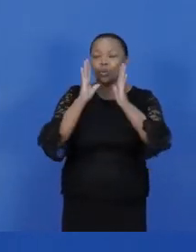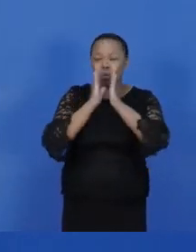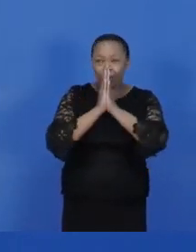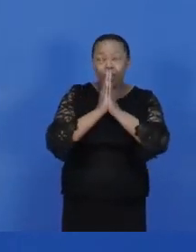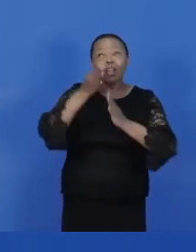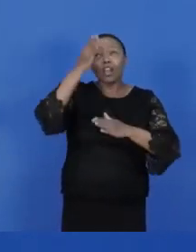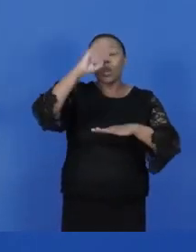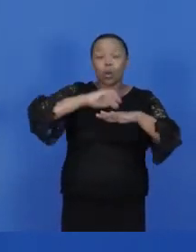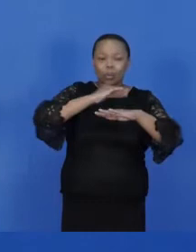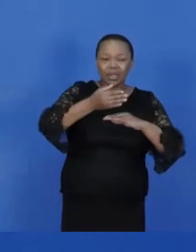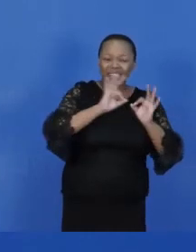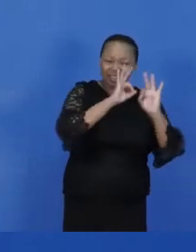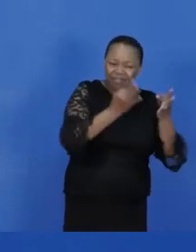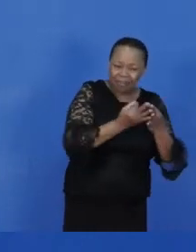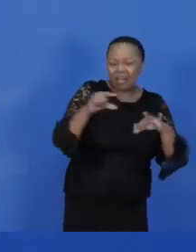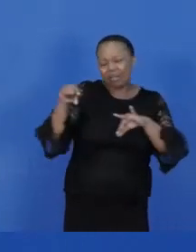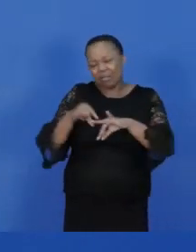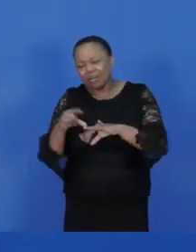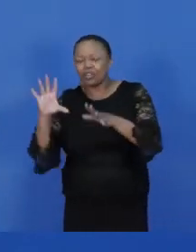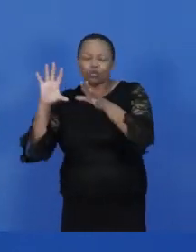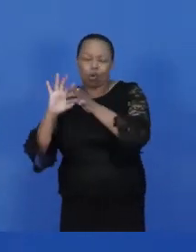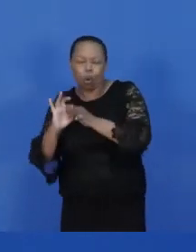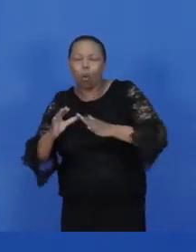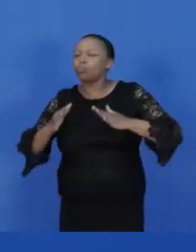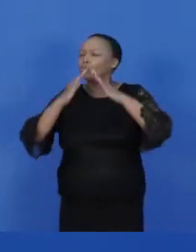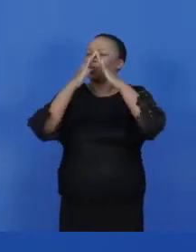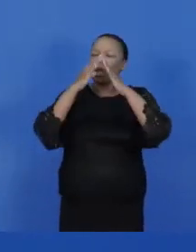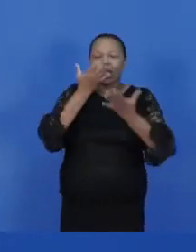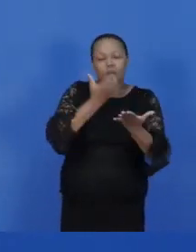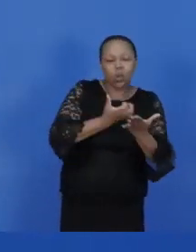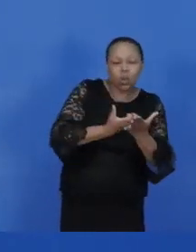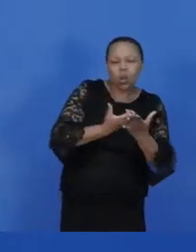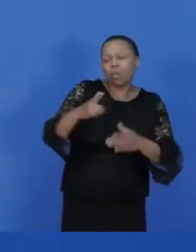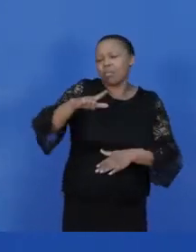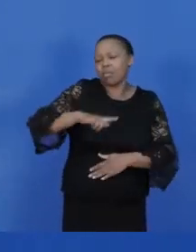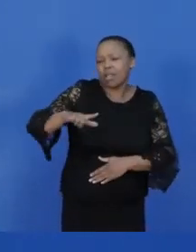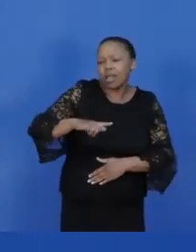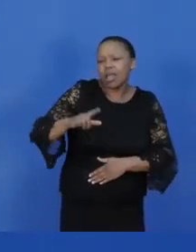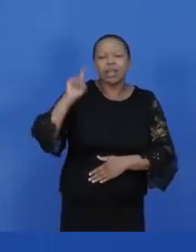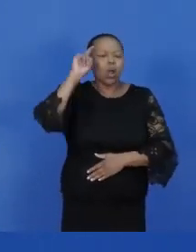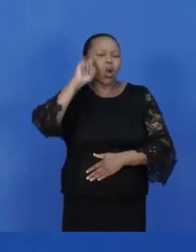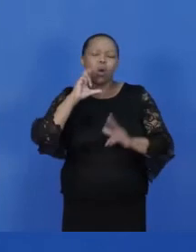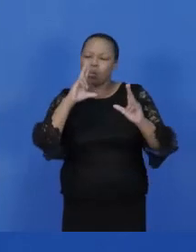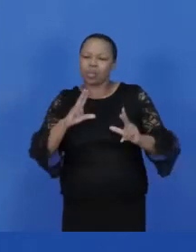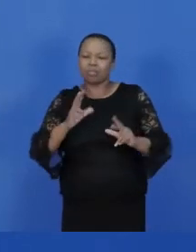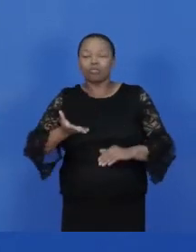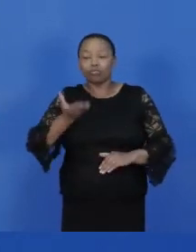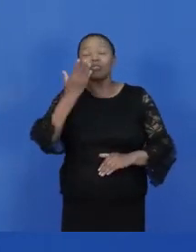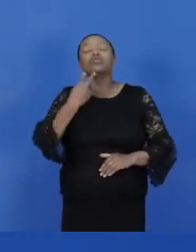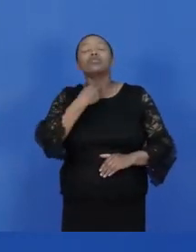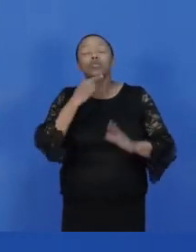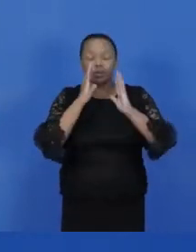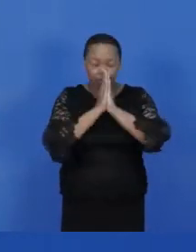pray for God's protection over families, marriages, homes, the church, the economy of the land, the elderly. Let's lift up our